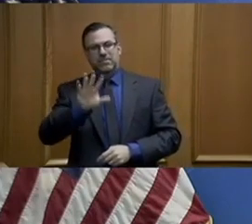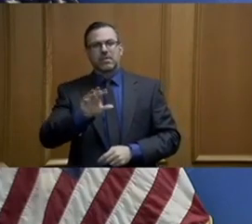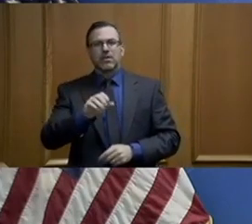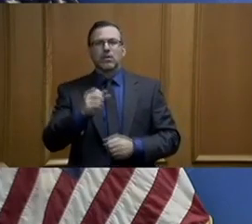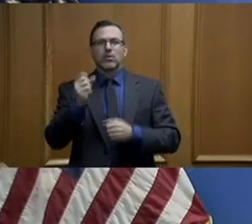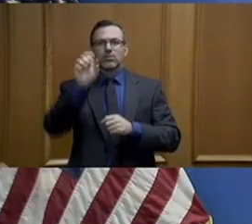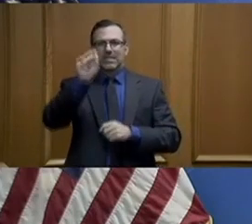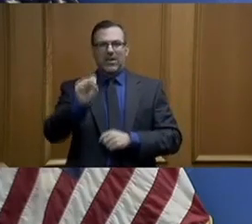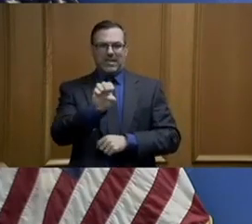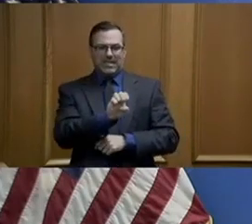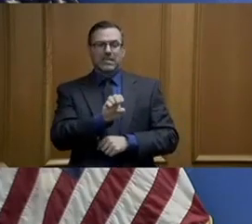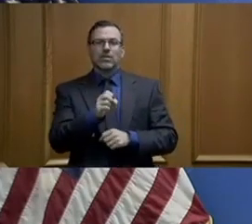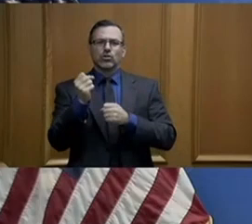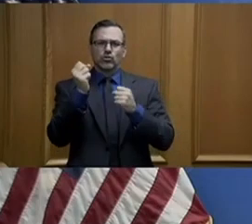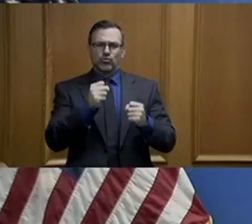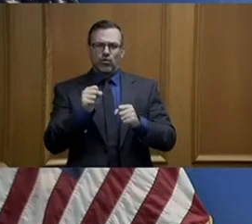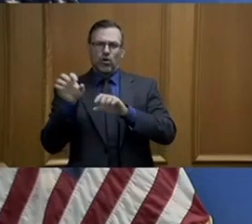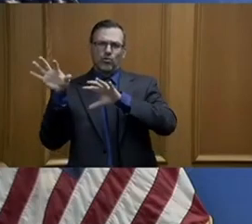area overnight.